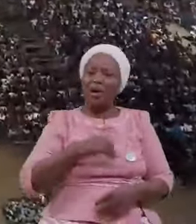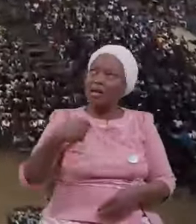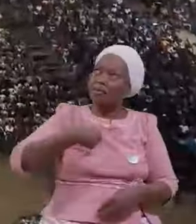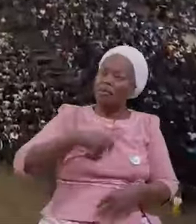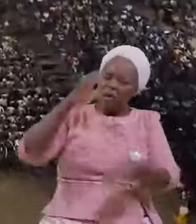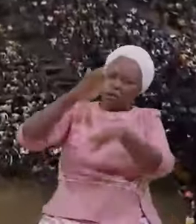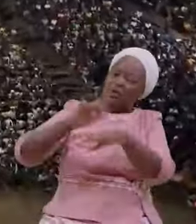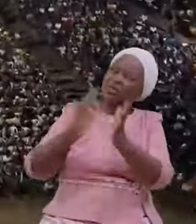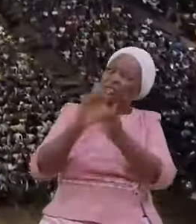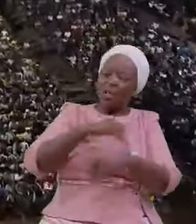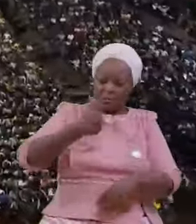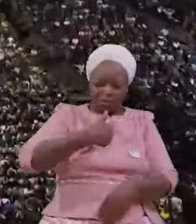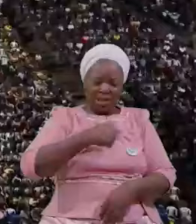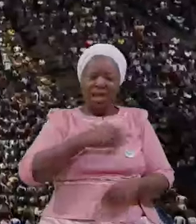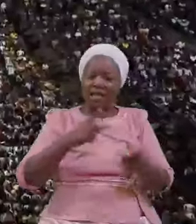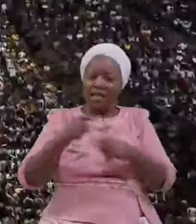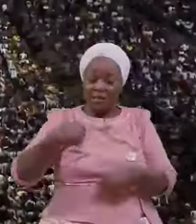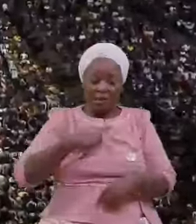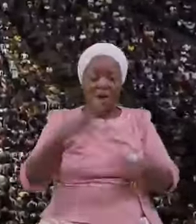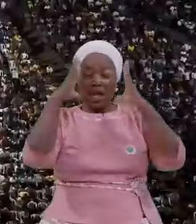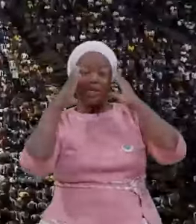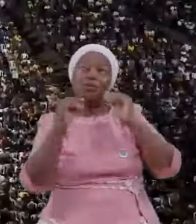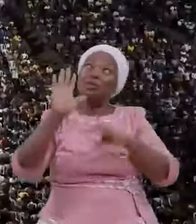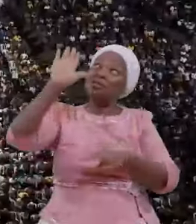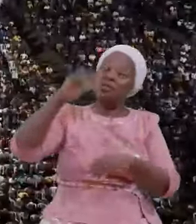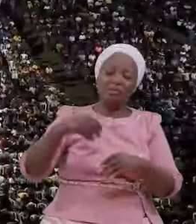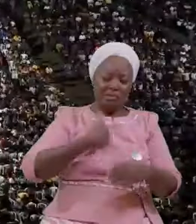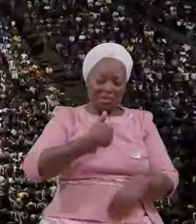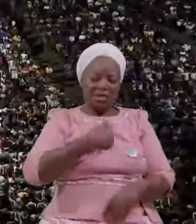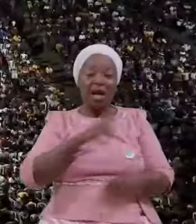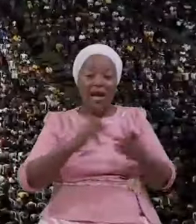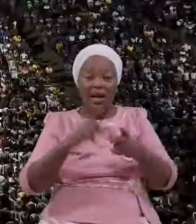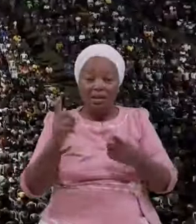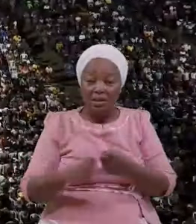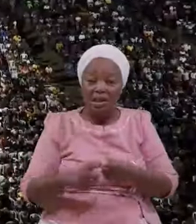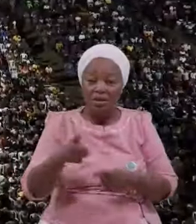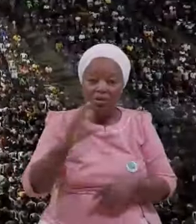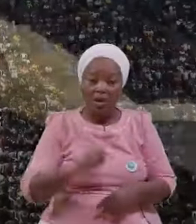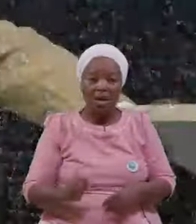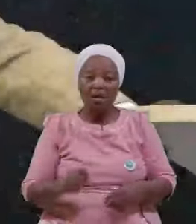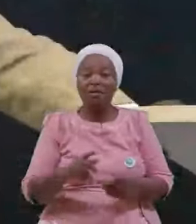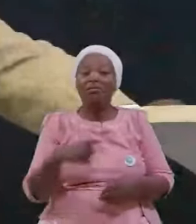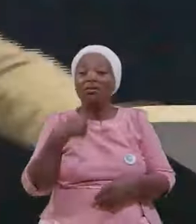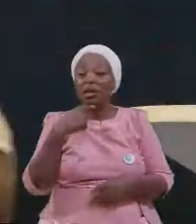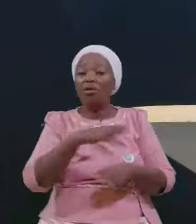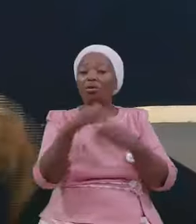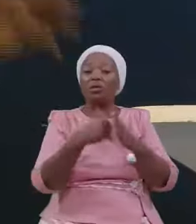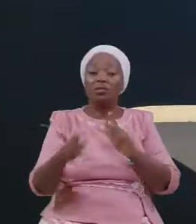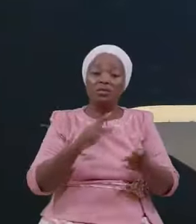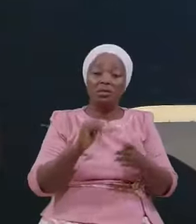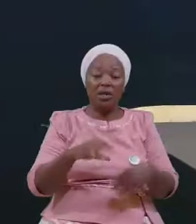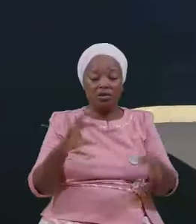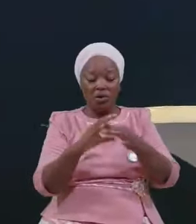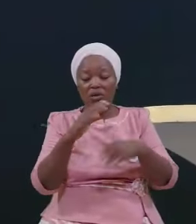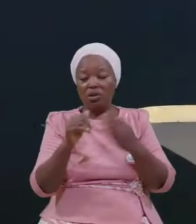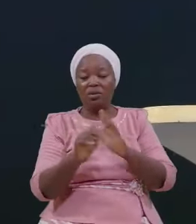will experience him for myself, and then you can join all these people that are saying, we